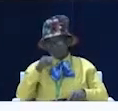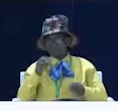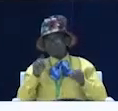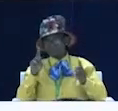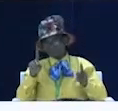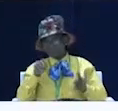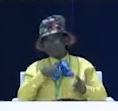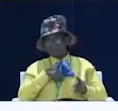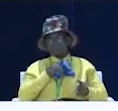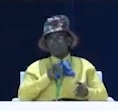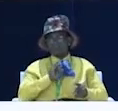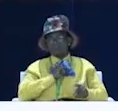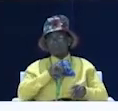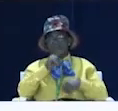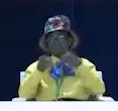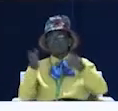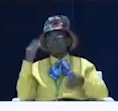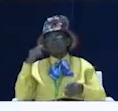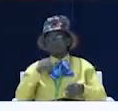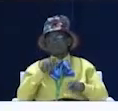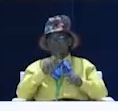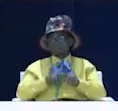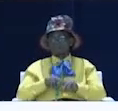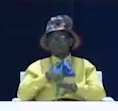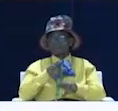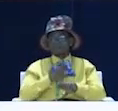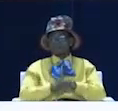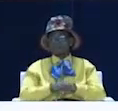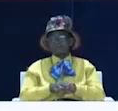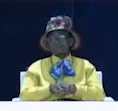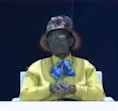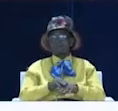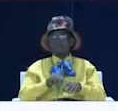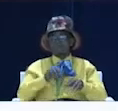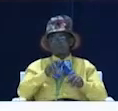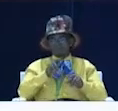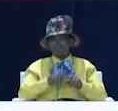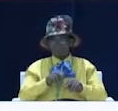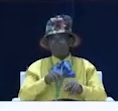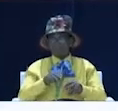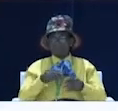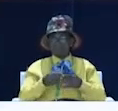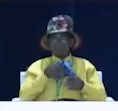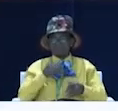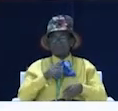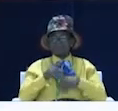And I sat on a chair before going to the dining table.